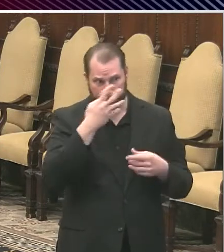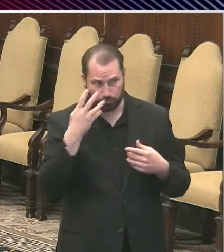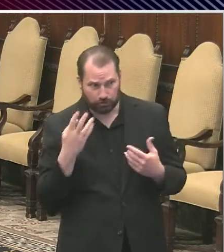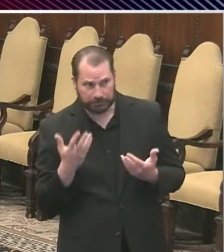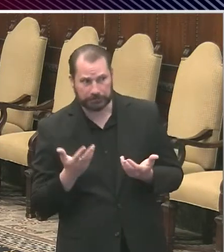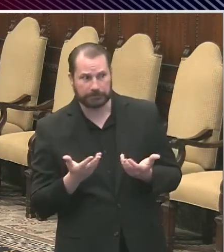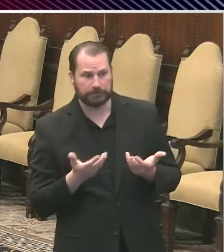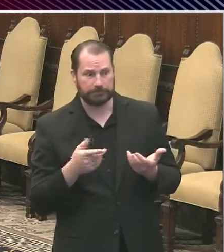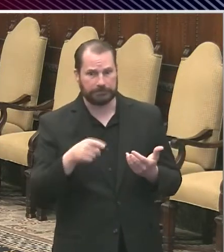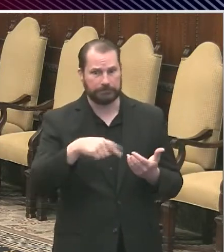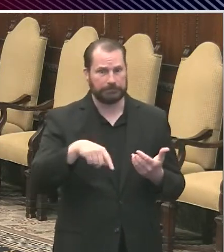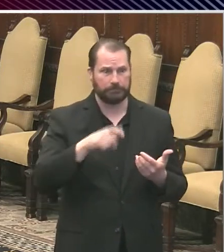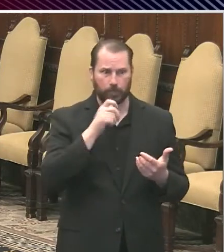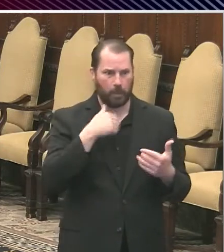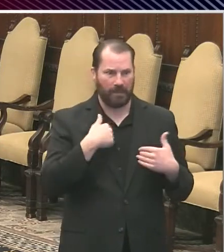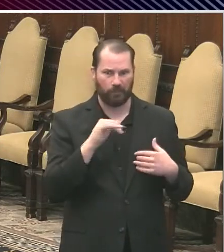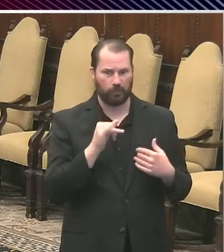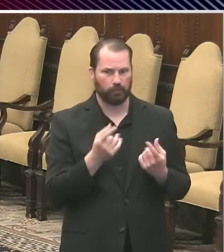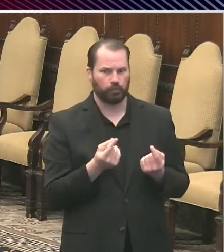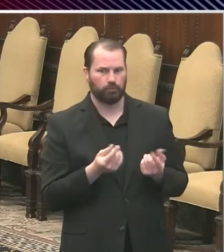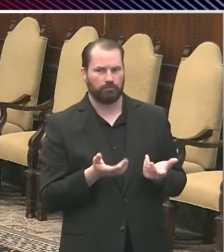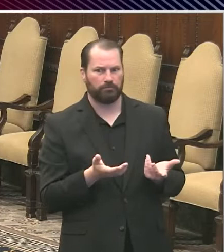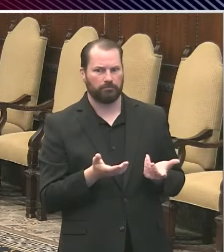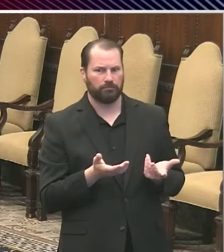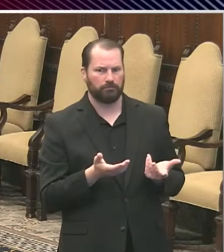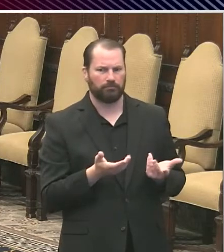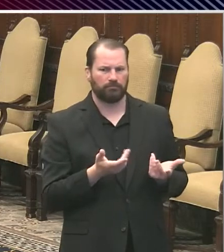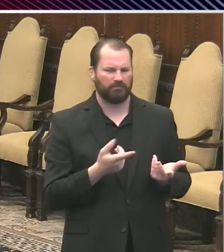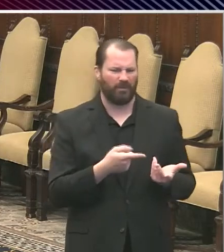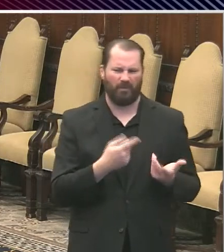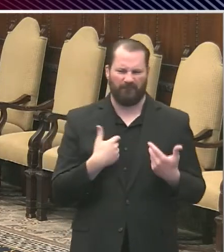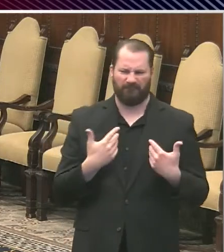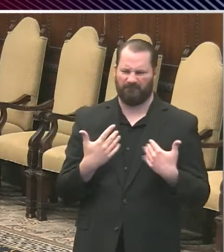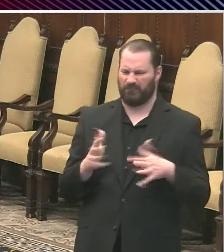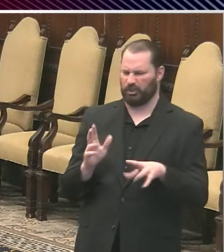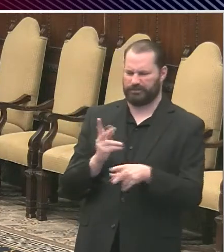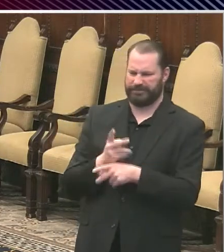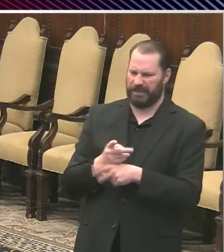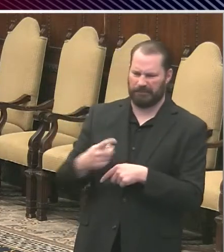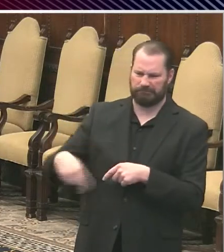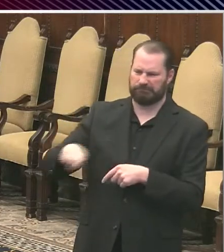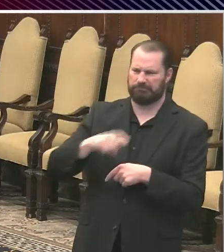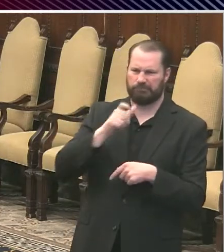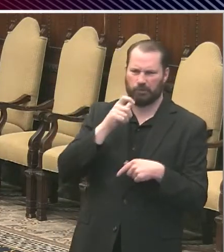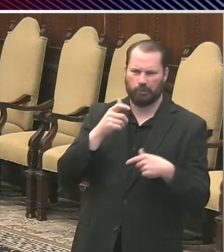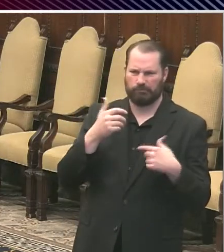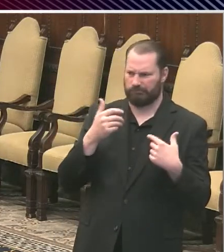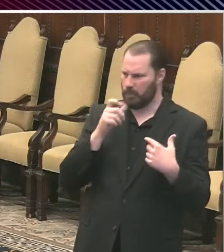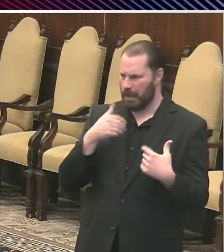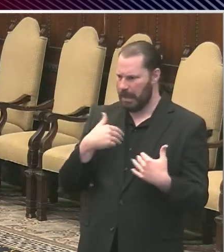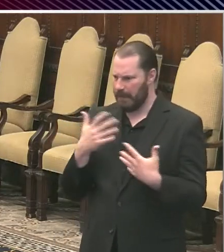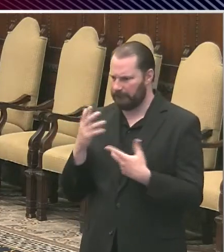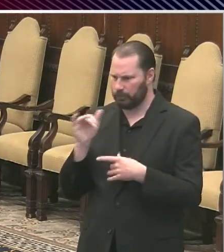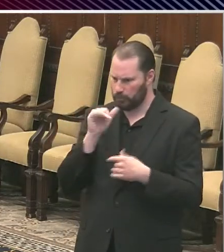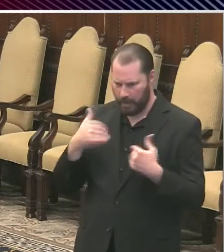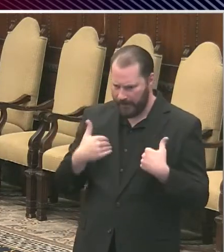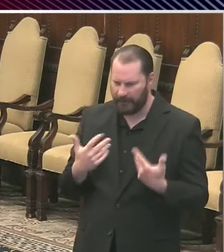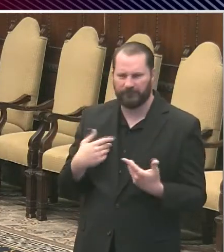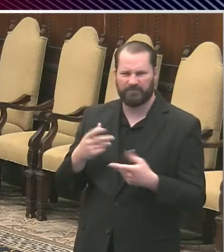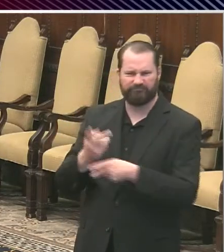handle people who have no health insurance. They have ways of covering that. And the other sites, it's my understanding that the other sites, even run by